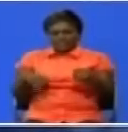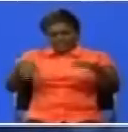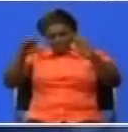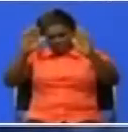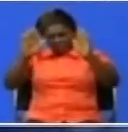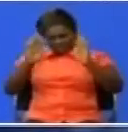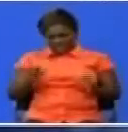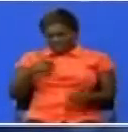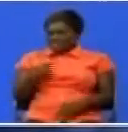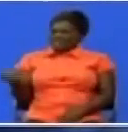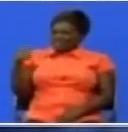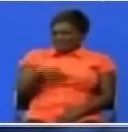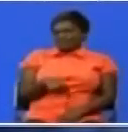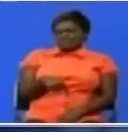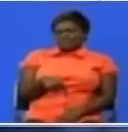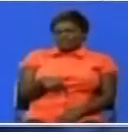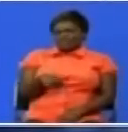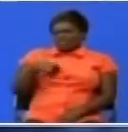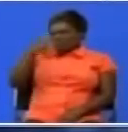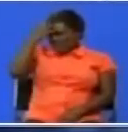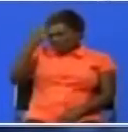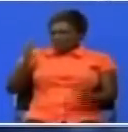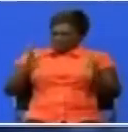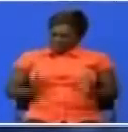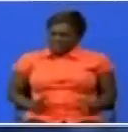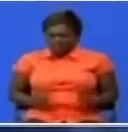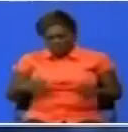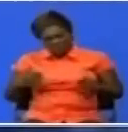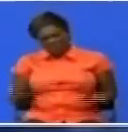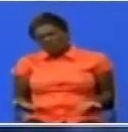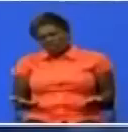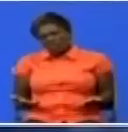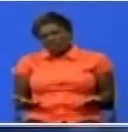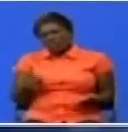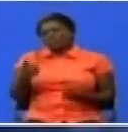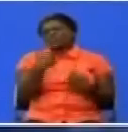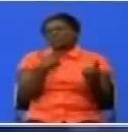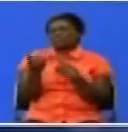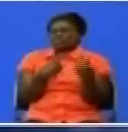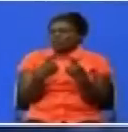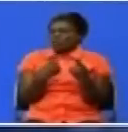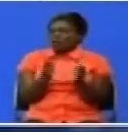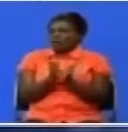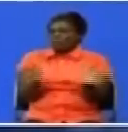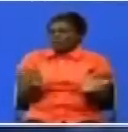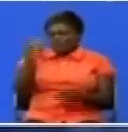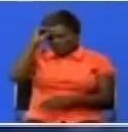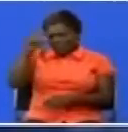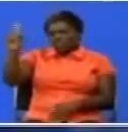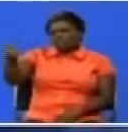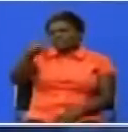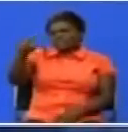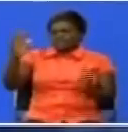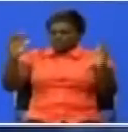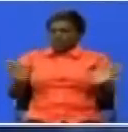So being brought here because you have annoyed somebody or because you have talked about a public official is very wrong, because